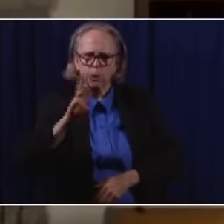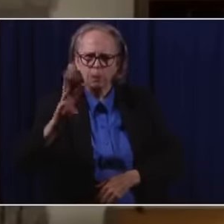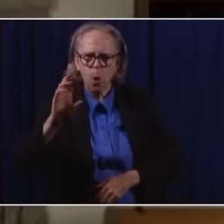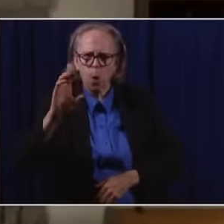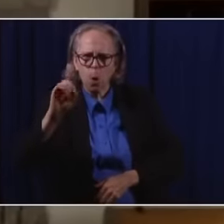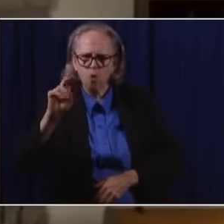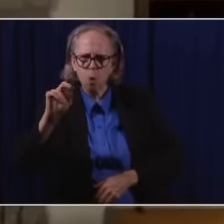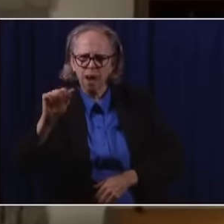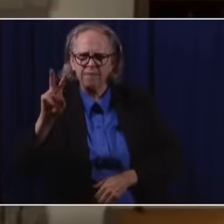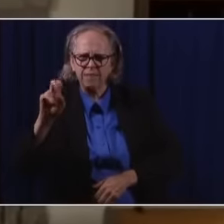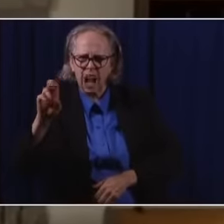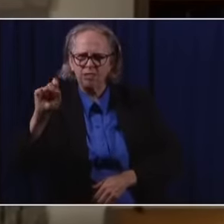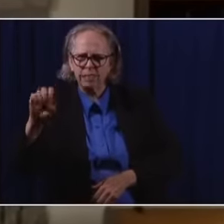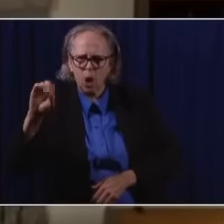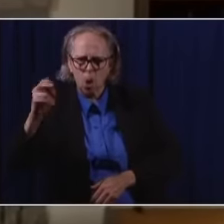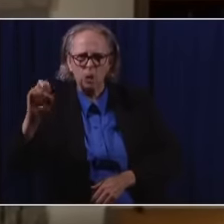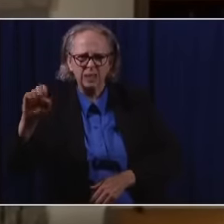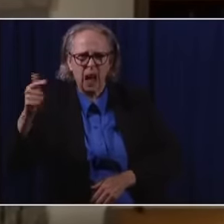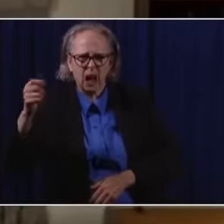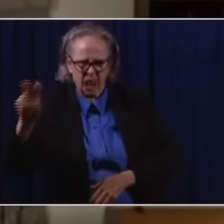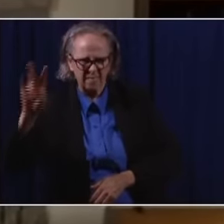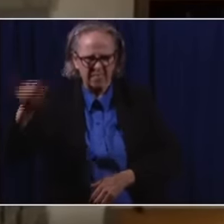coronavirus.ohio.gov if you want to take a look at that.